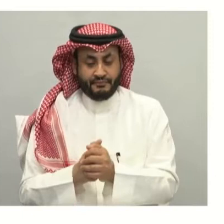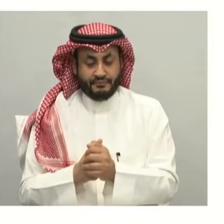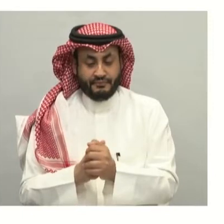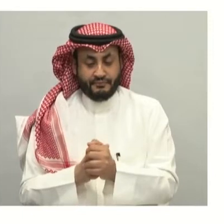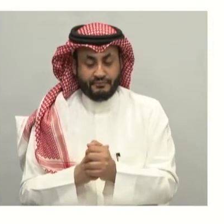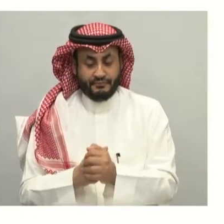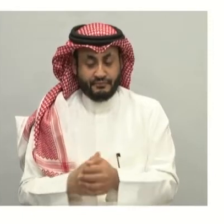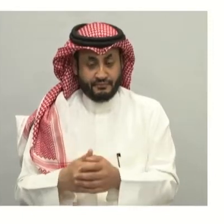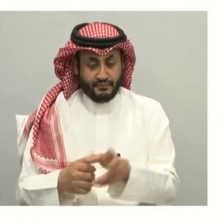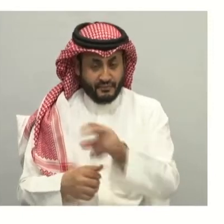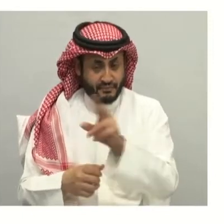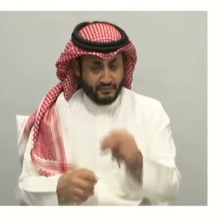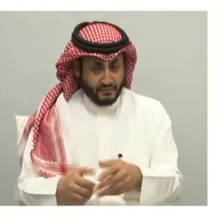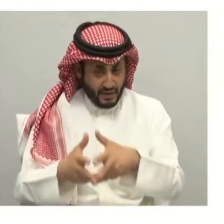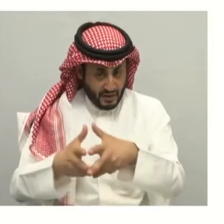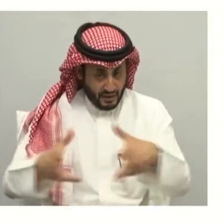A, A,